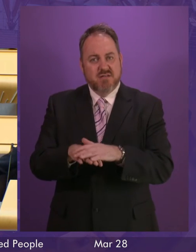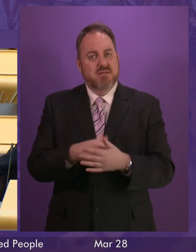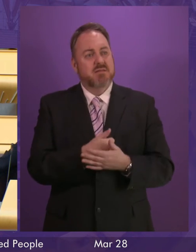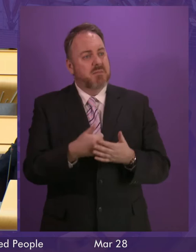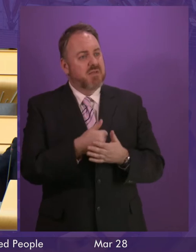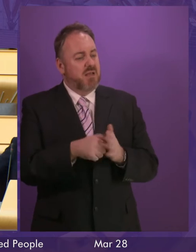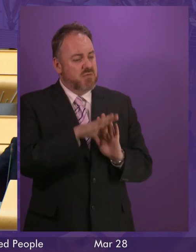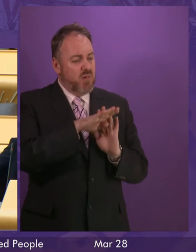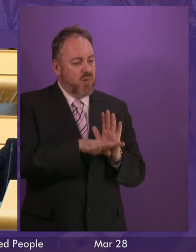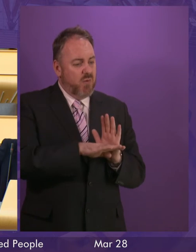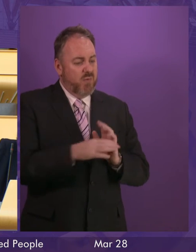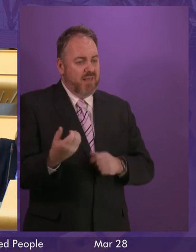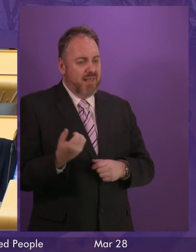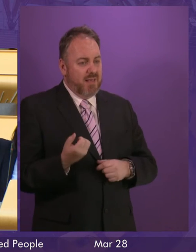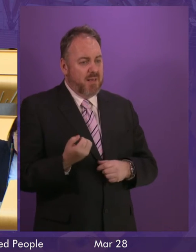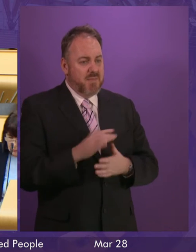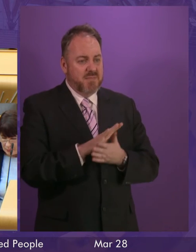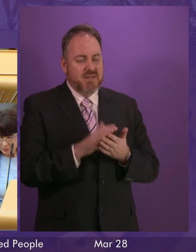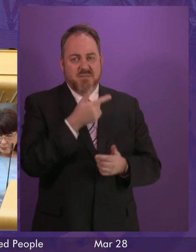restrict their freedom to get out.